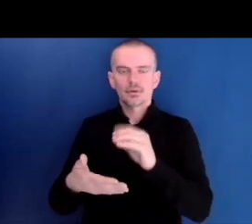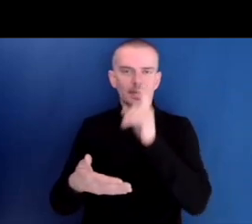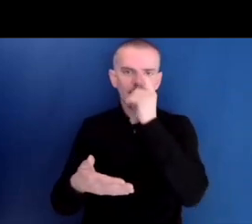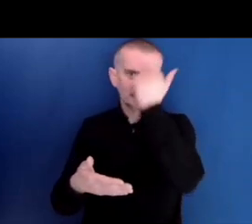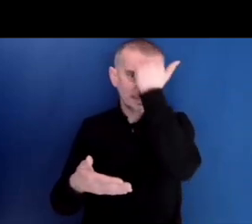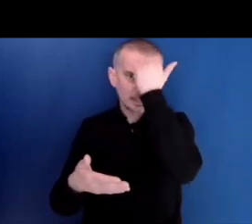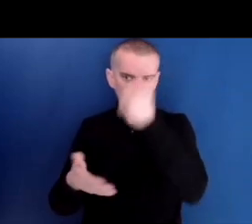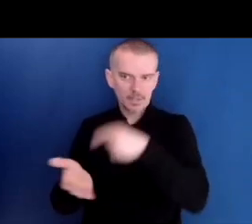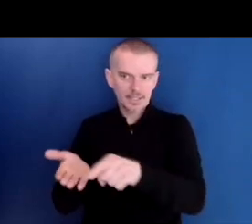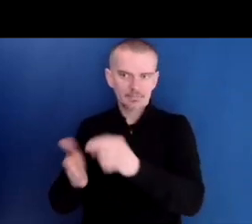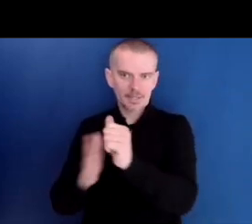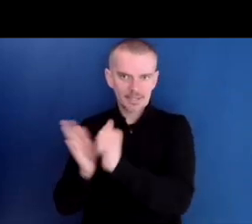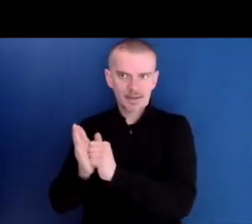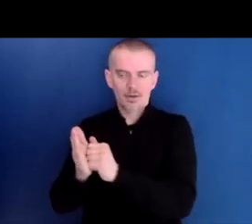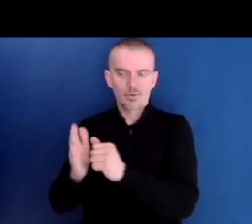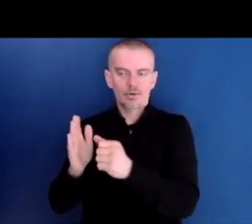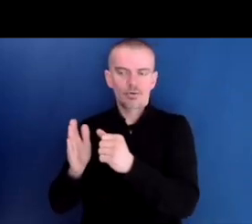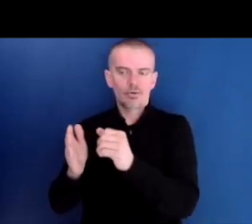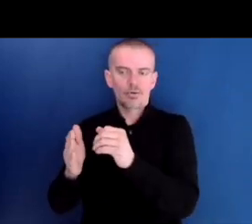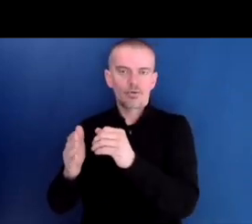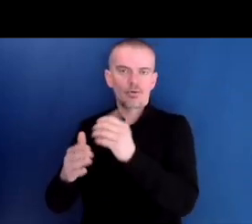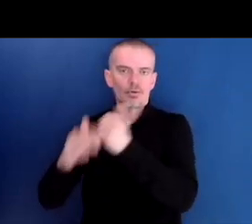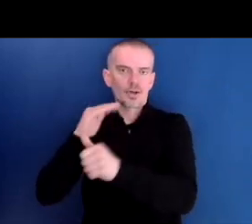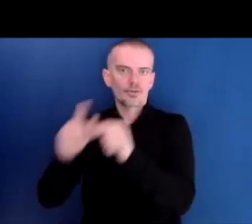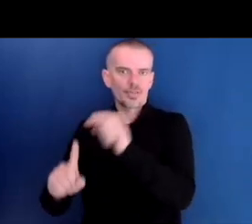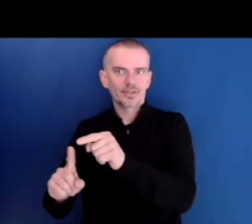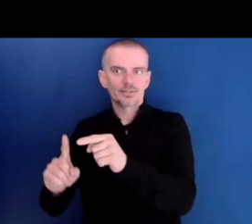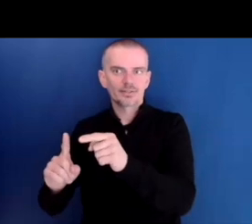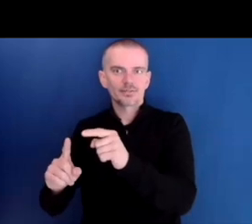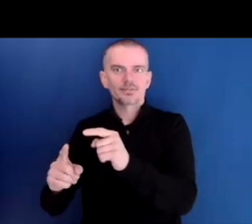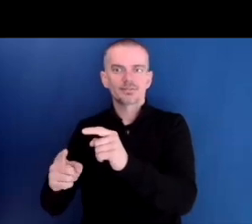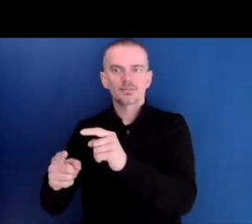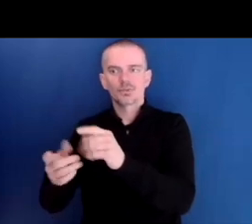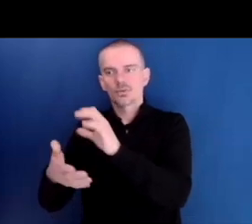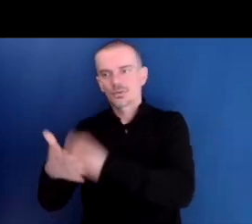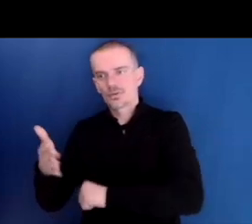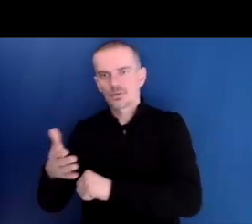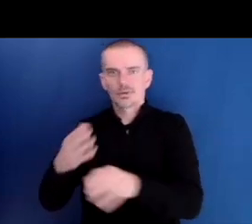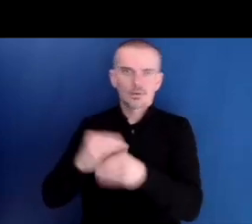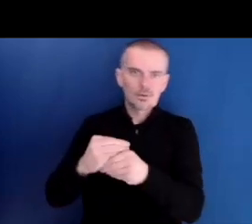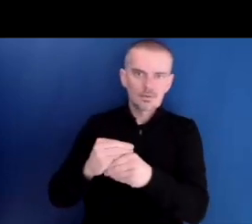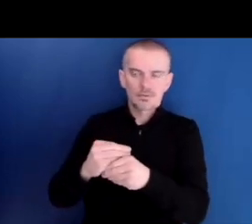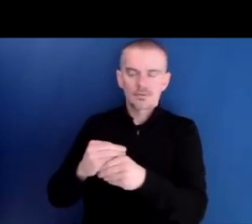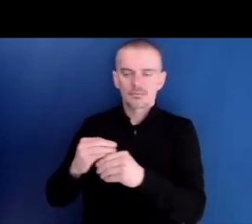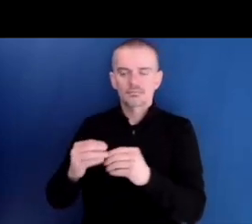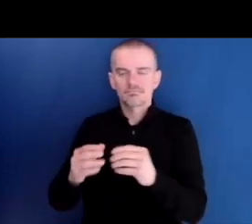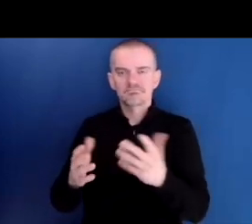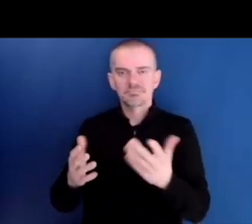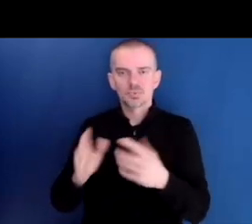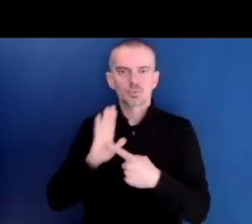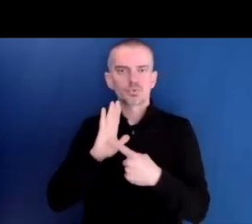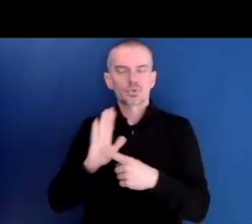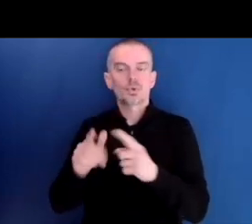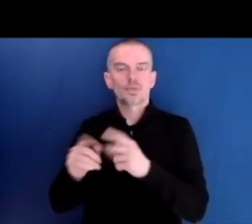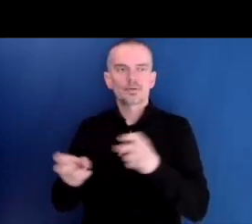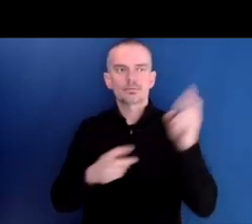account in order to show that expense or the capital expenditure on a statement of activity